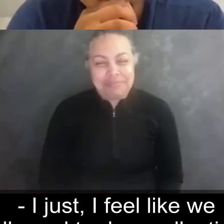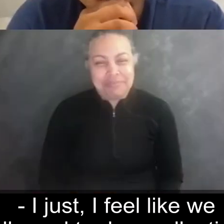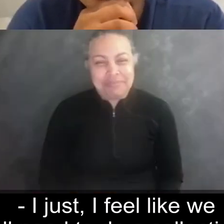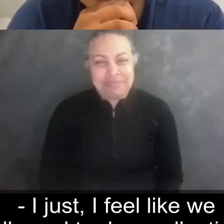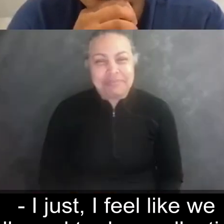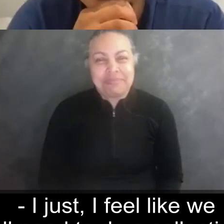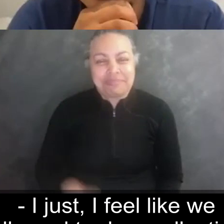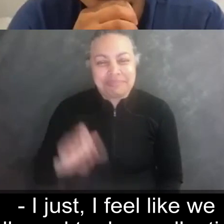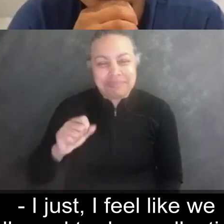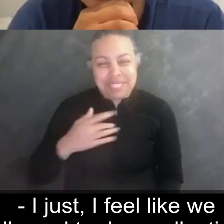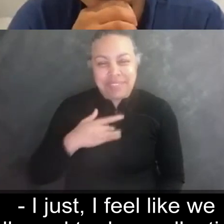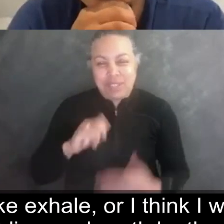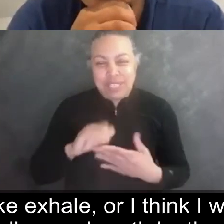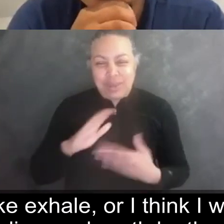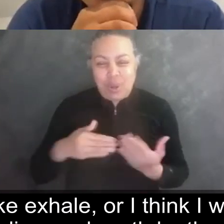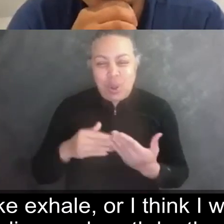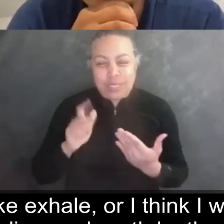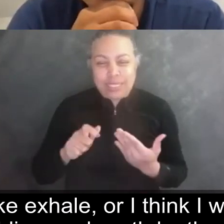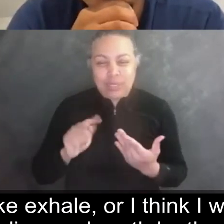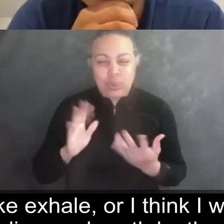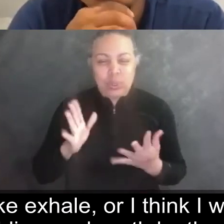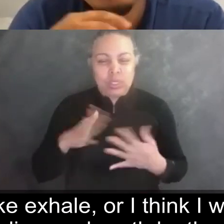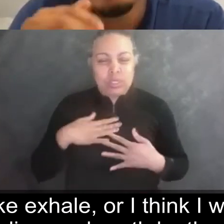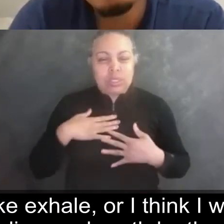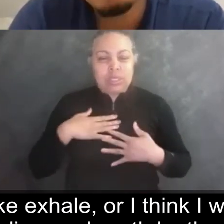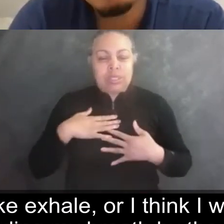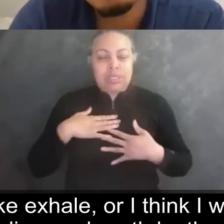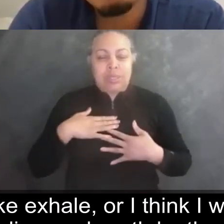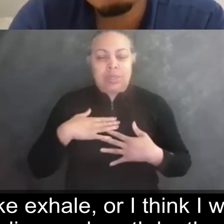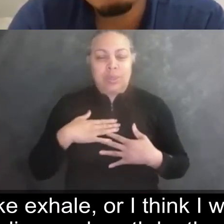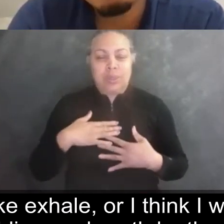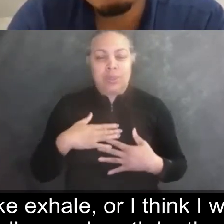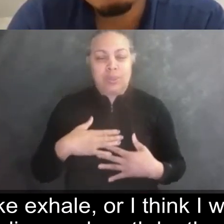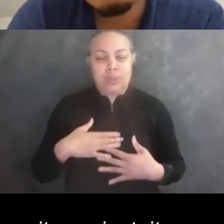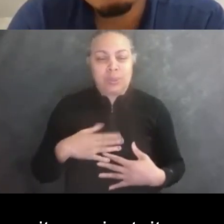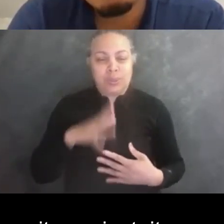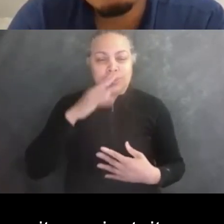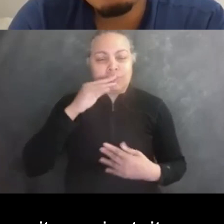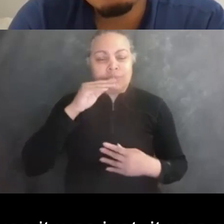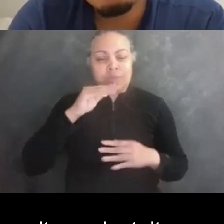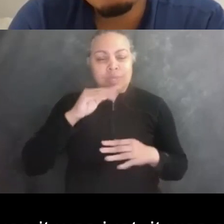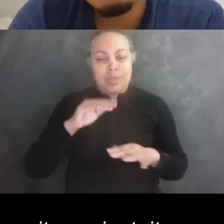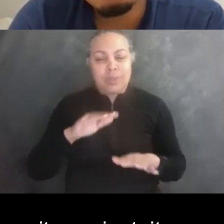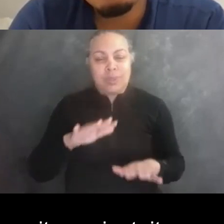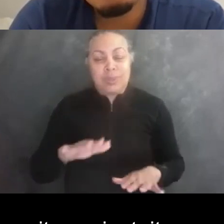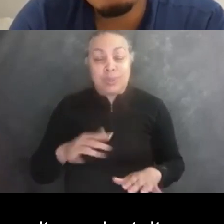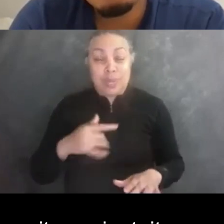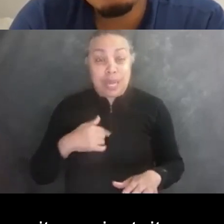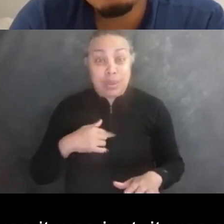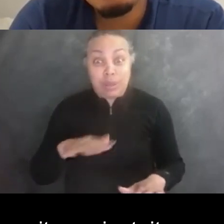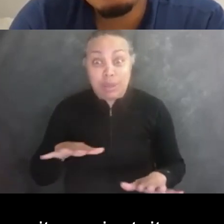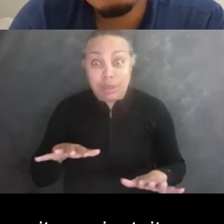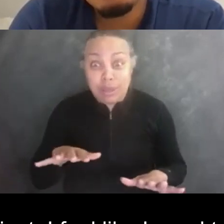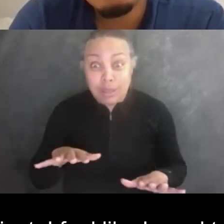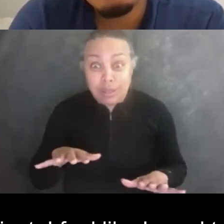I feel like we all need to do a collective like exhale, or I think I was holding my breath by the end because it was just, it was